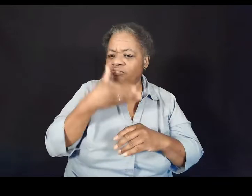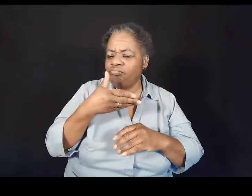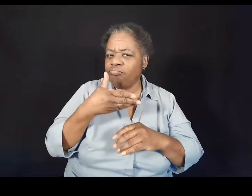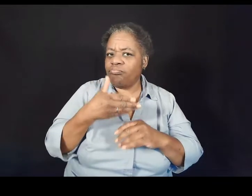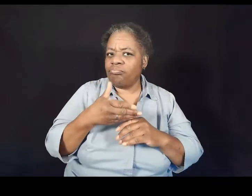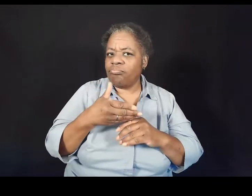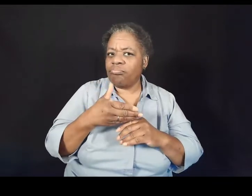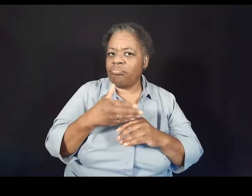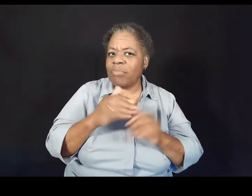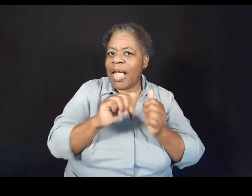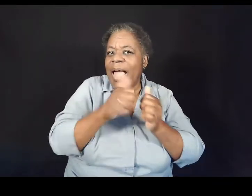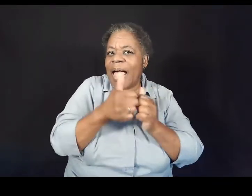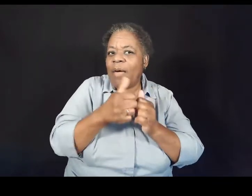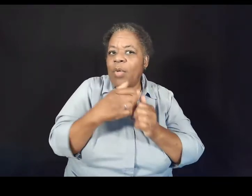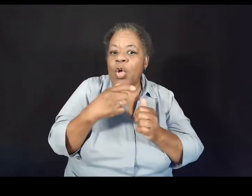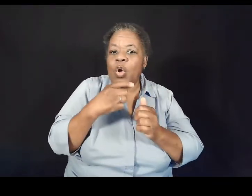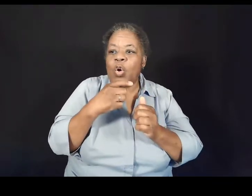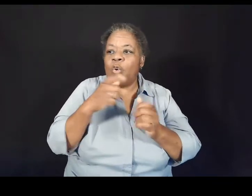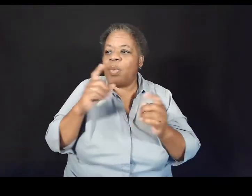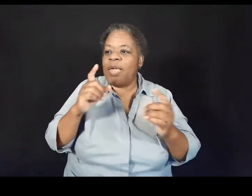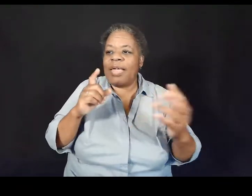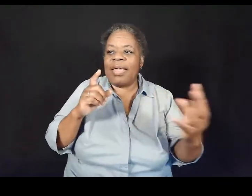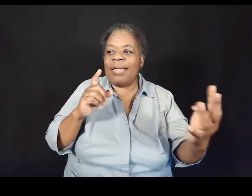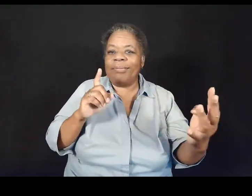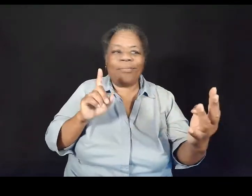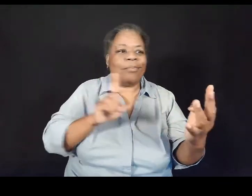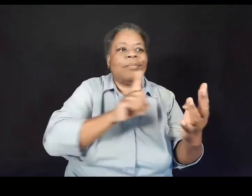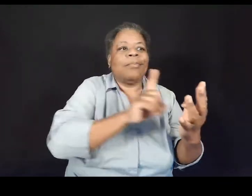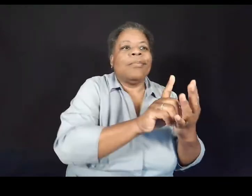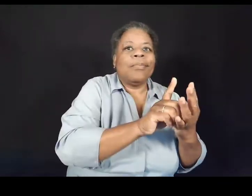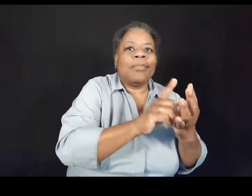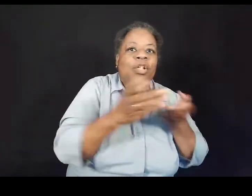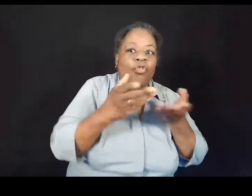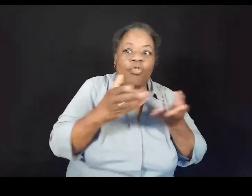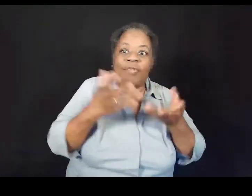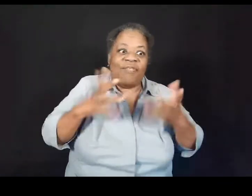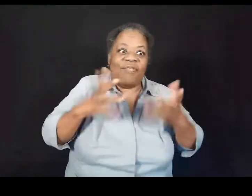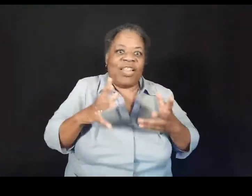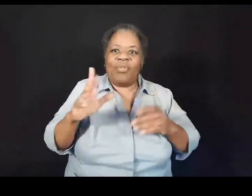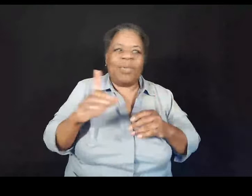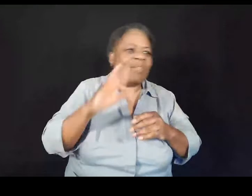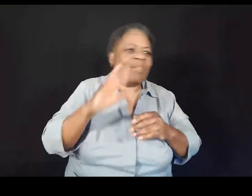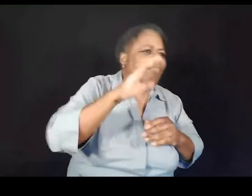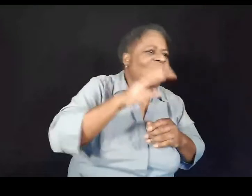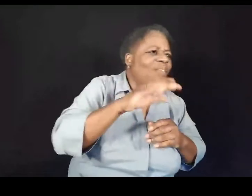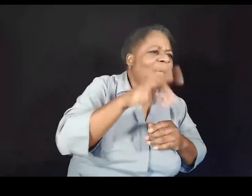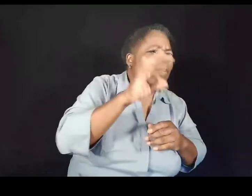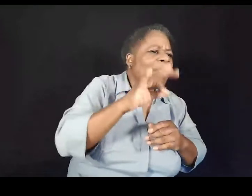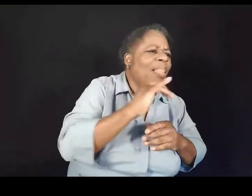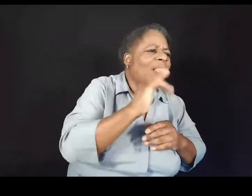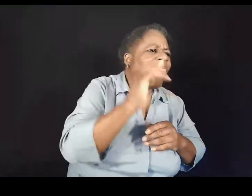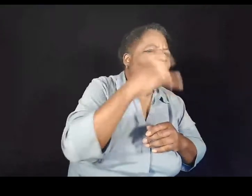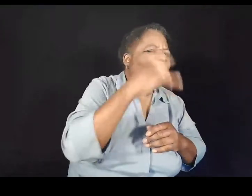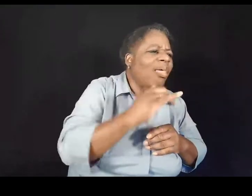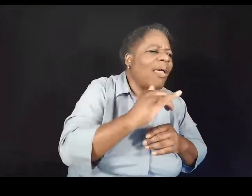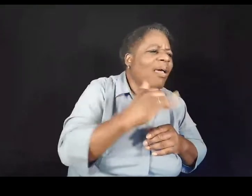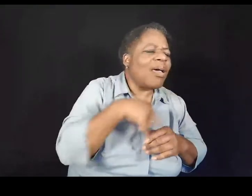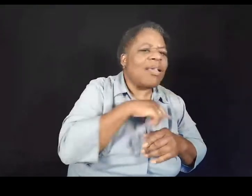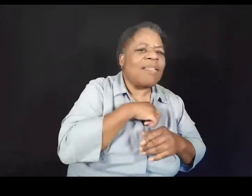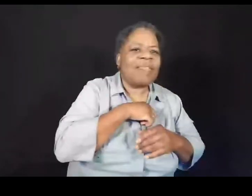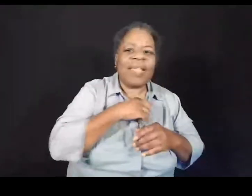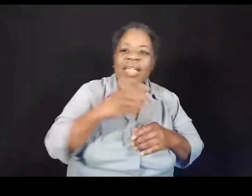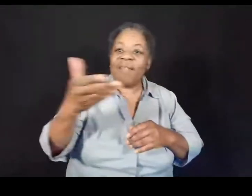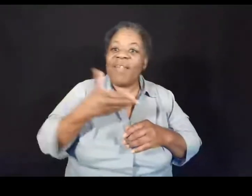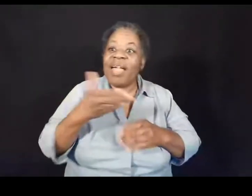By who we gravitate toward in the lobby after services, or who we invite to be part of our small